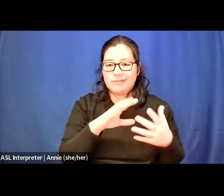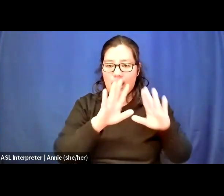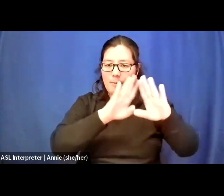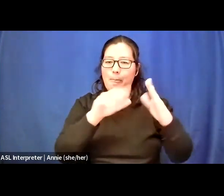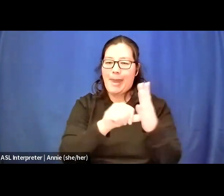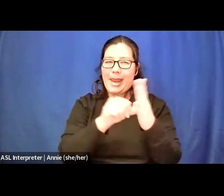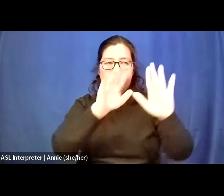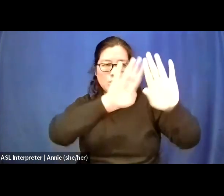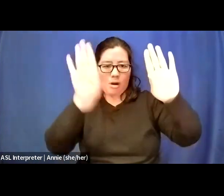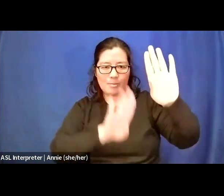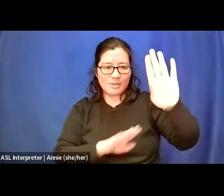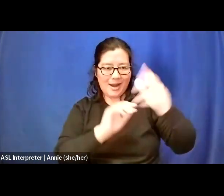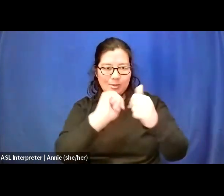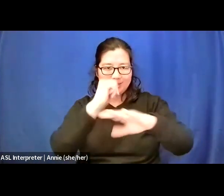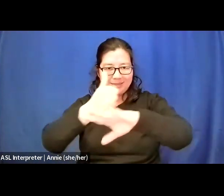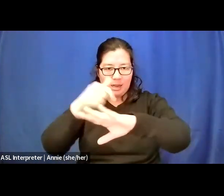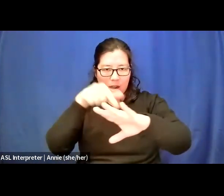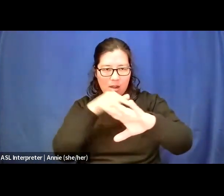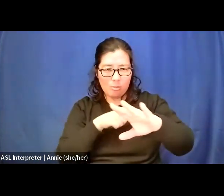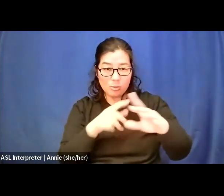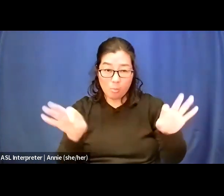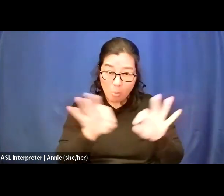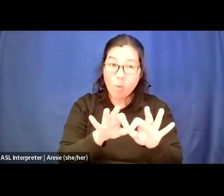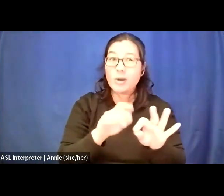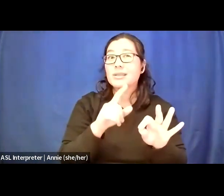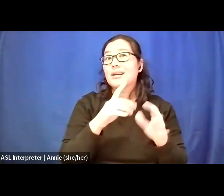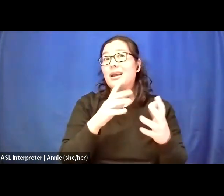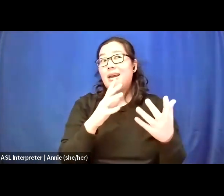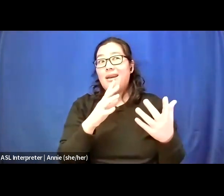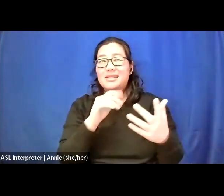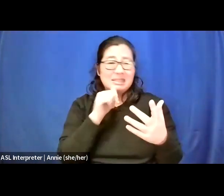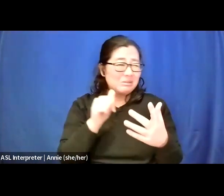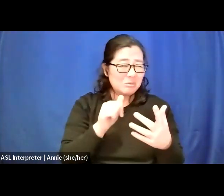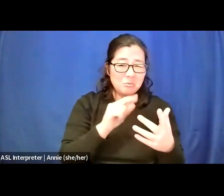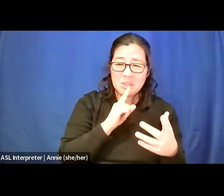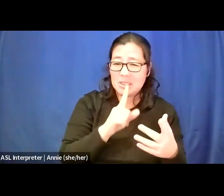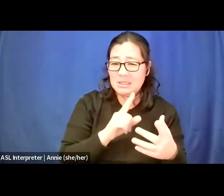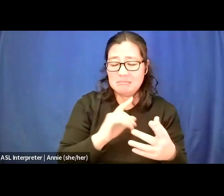Though it didn't necessarily make for fluid reading, but I think we've tackled that with some of your responses already.